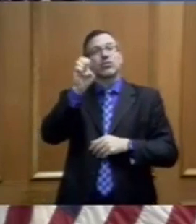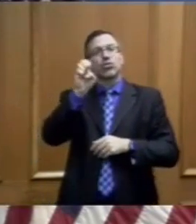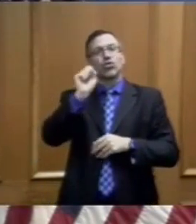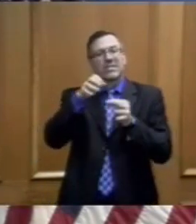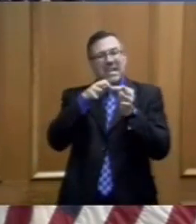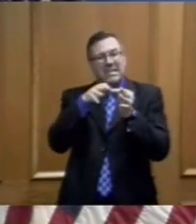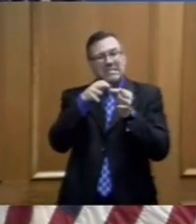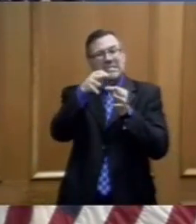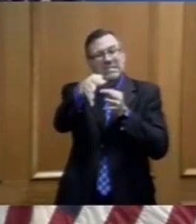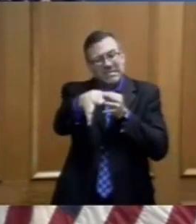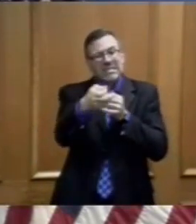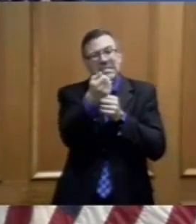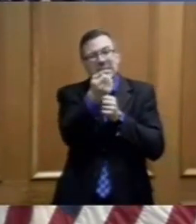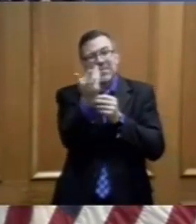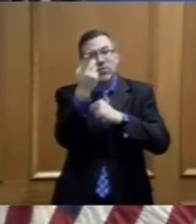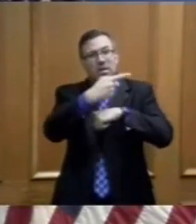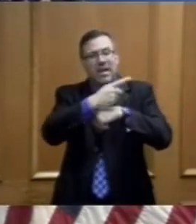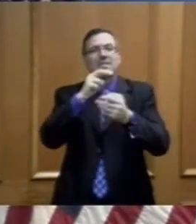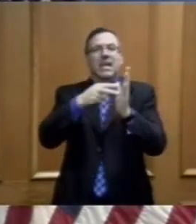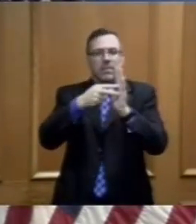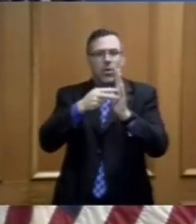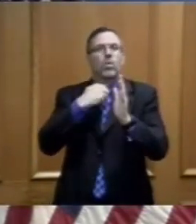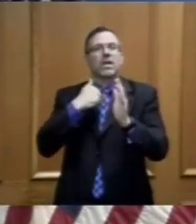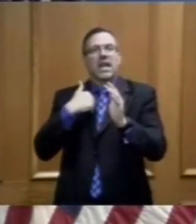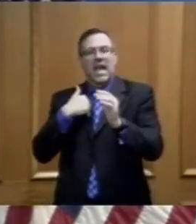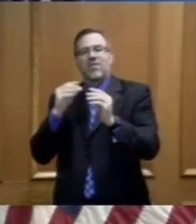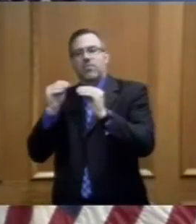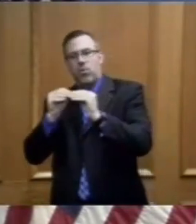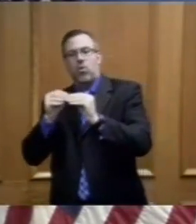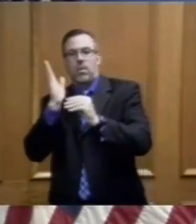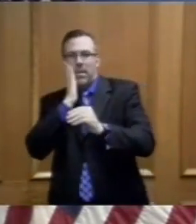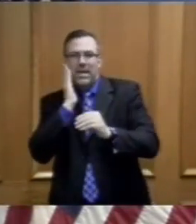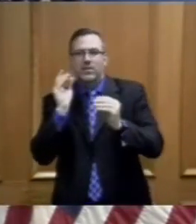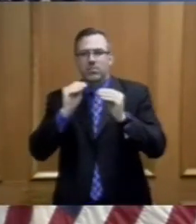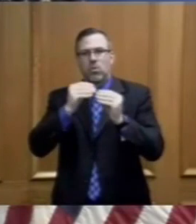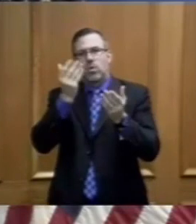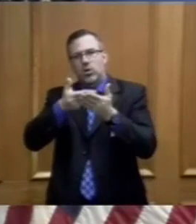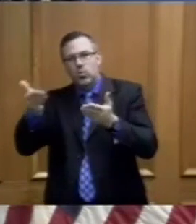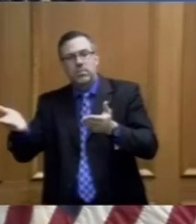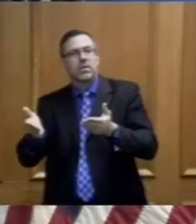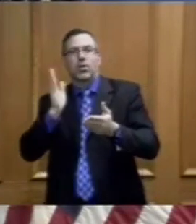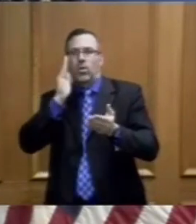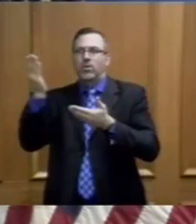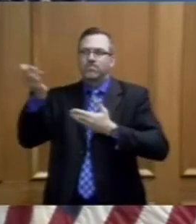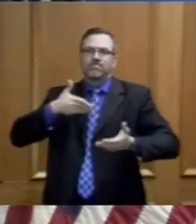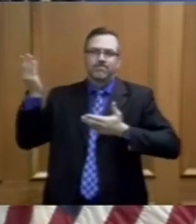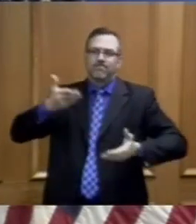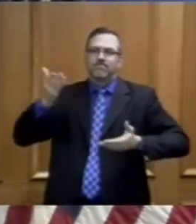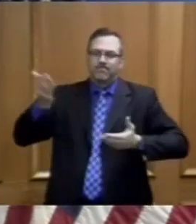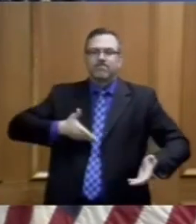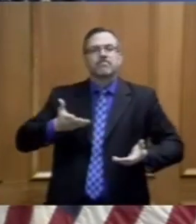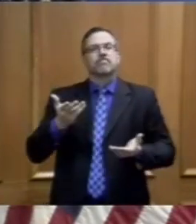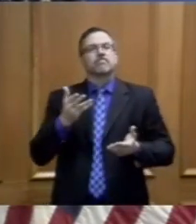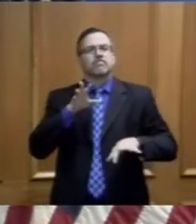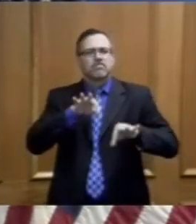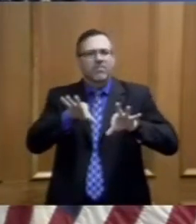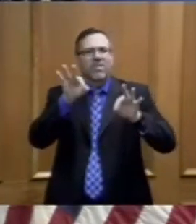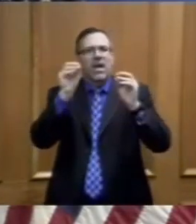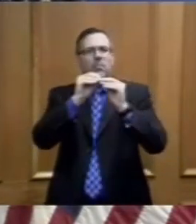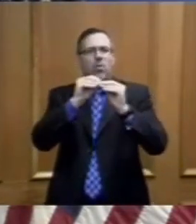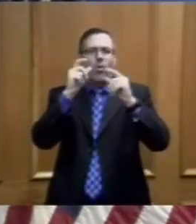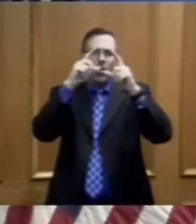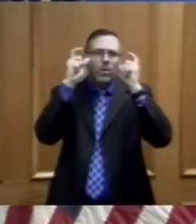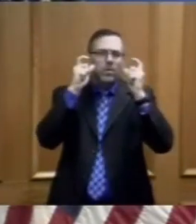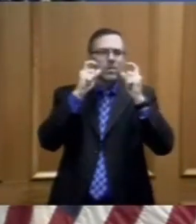to have access to more equipment, to get more beds built out, to find more personal protective